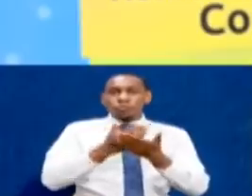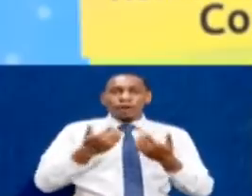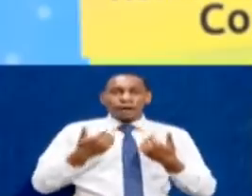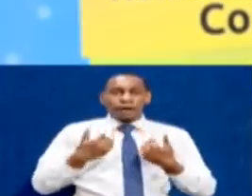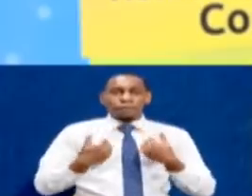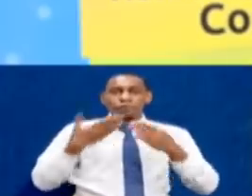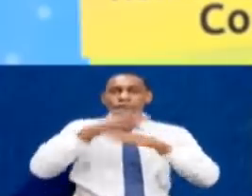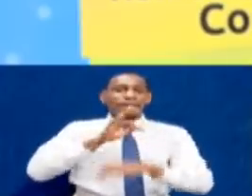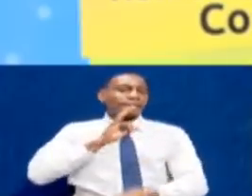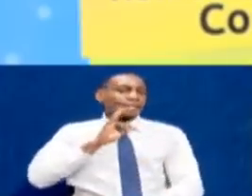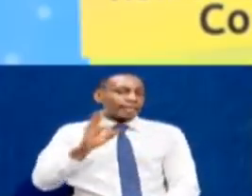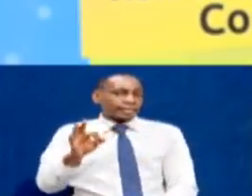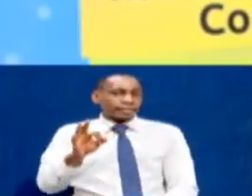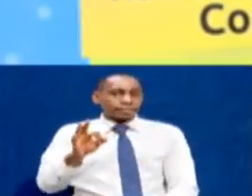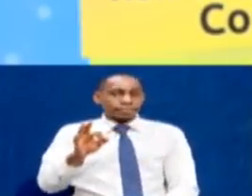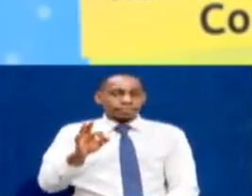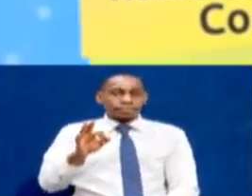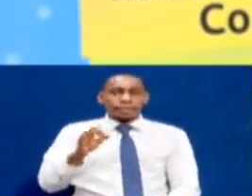more than